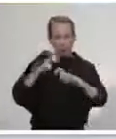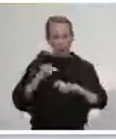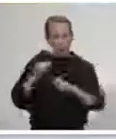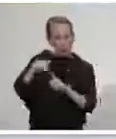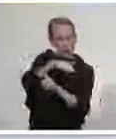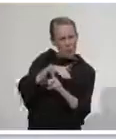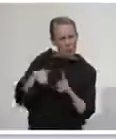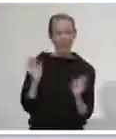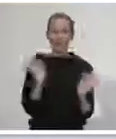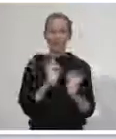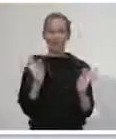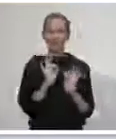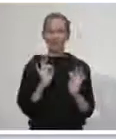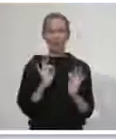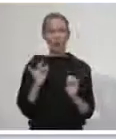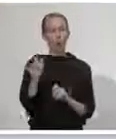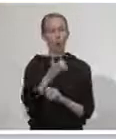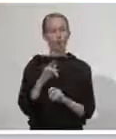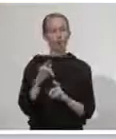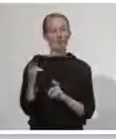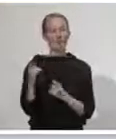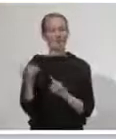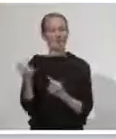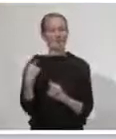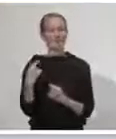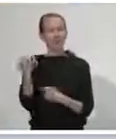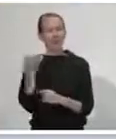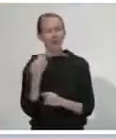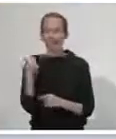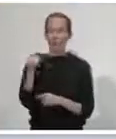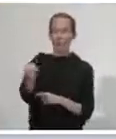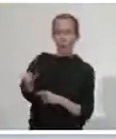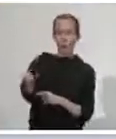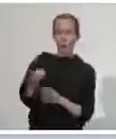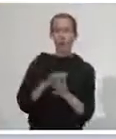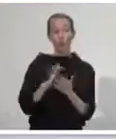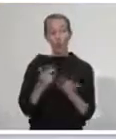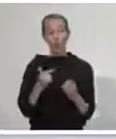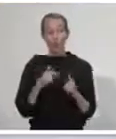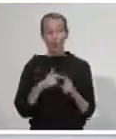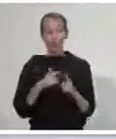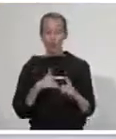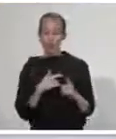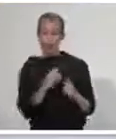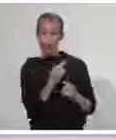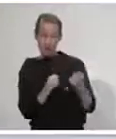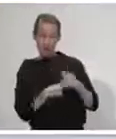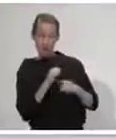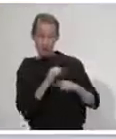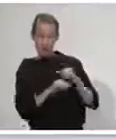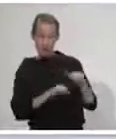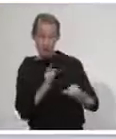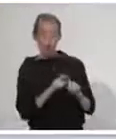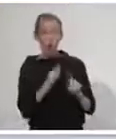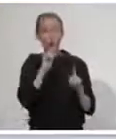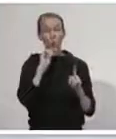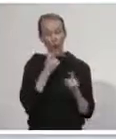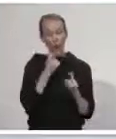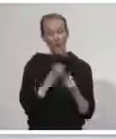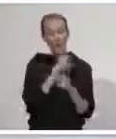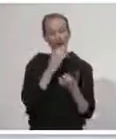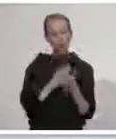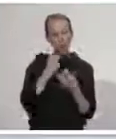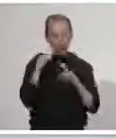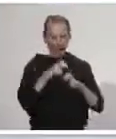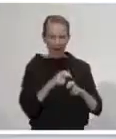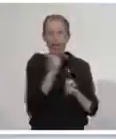really my expectation is that the Ministry of Health will look at that judgment and then assess the way that they're being applying the policy in the future.